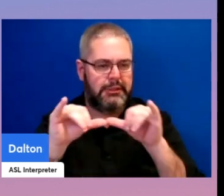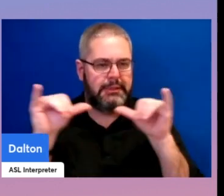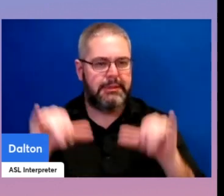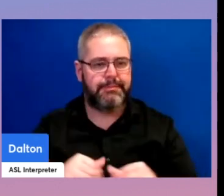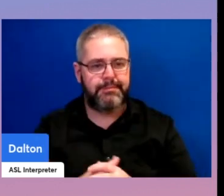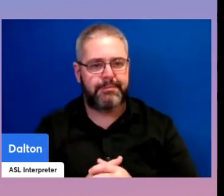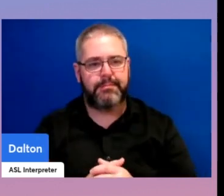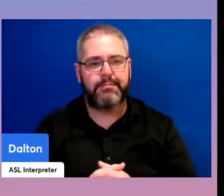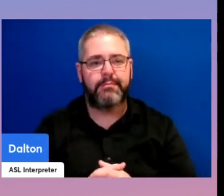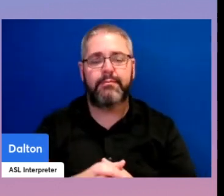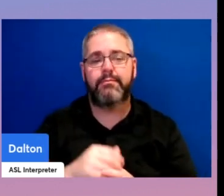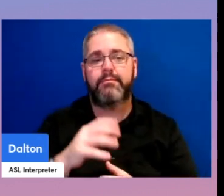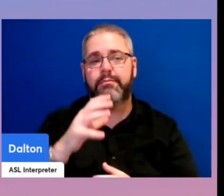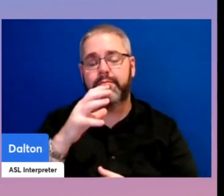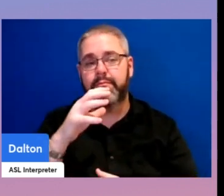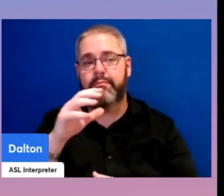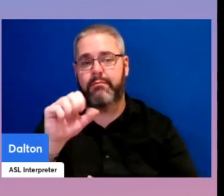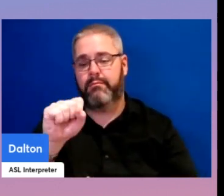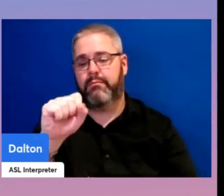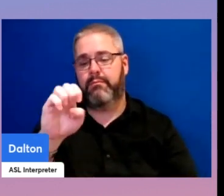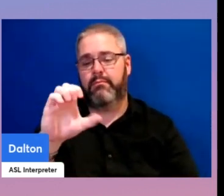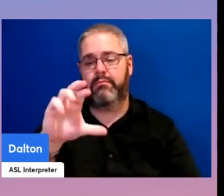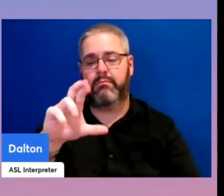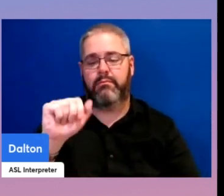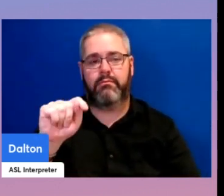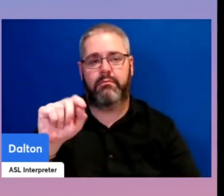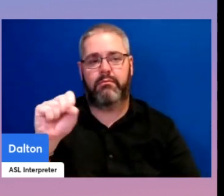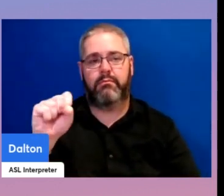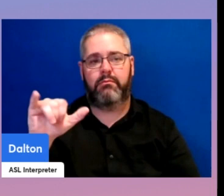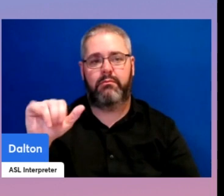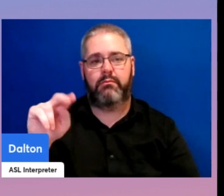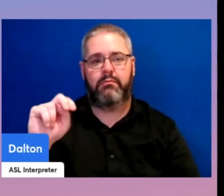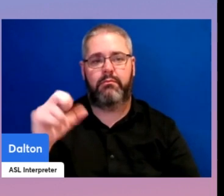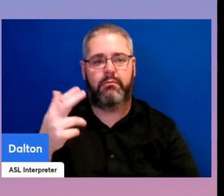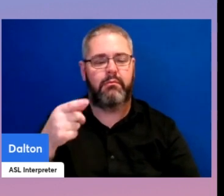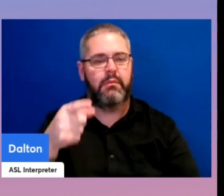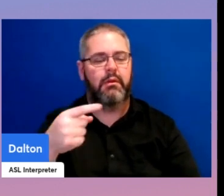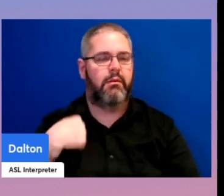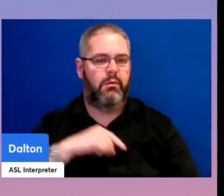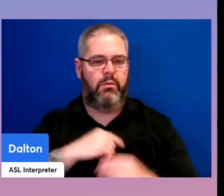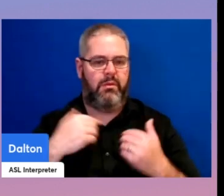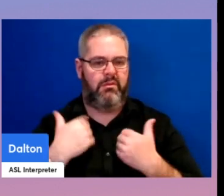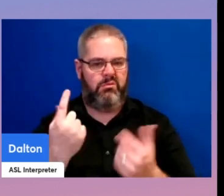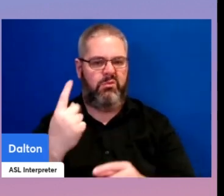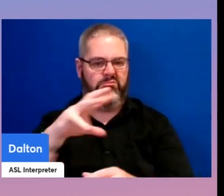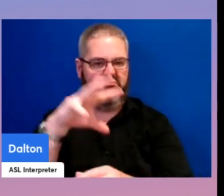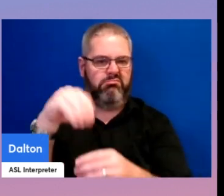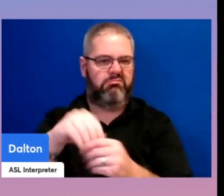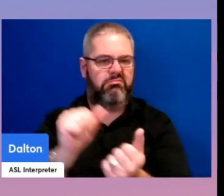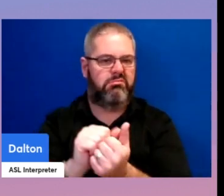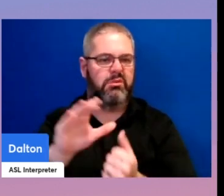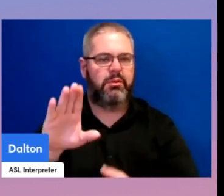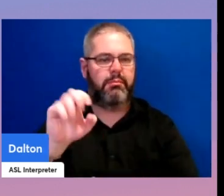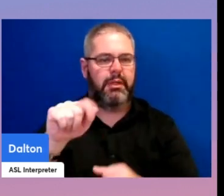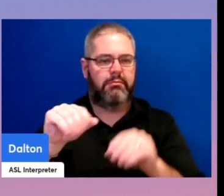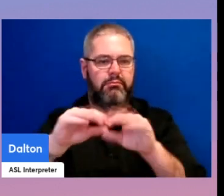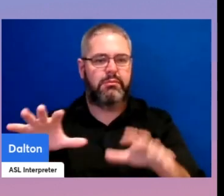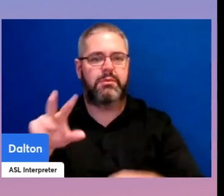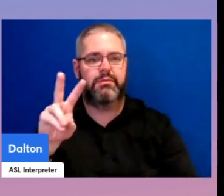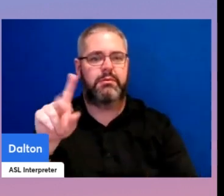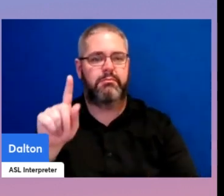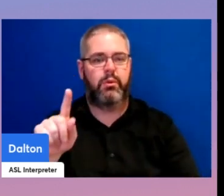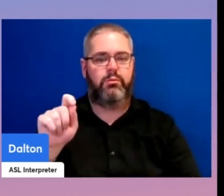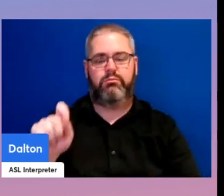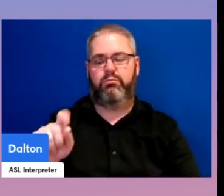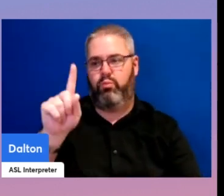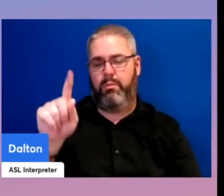Sync on Vault Enterprise is available as a beta feature in 1.15 release. The beta release